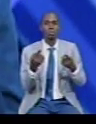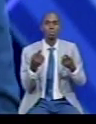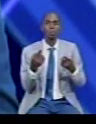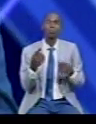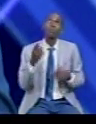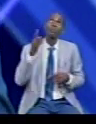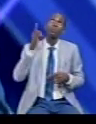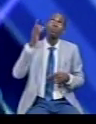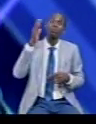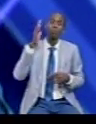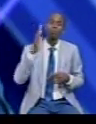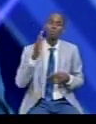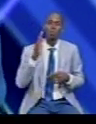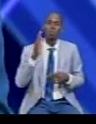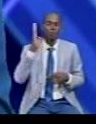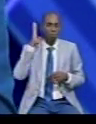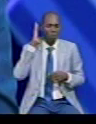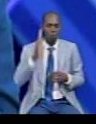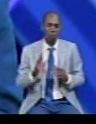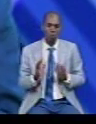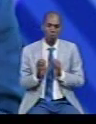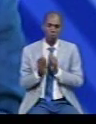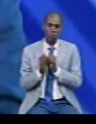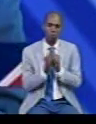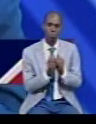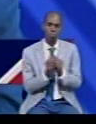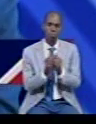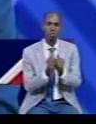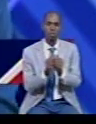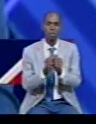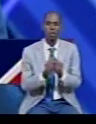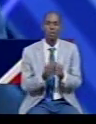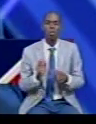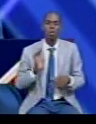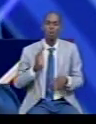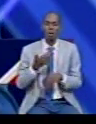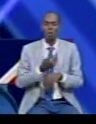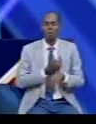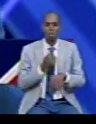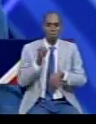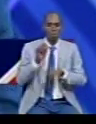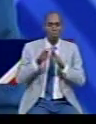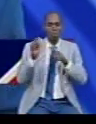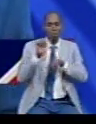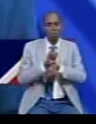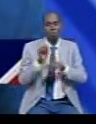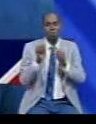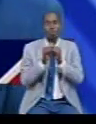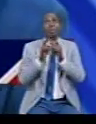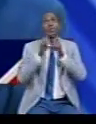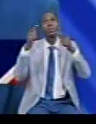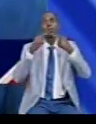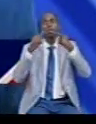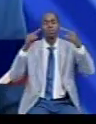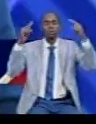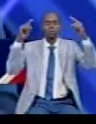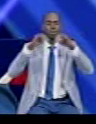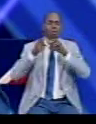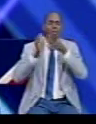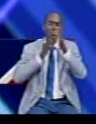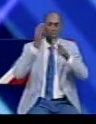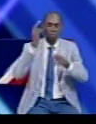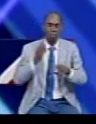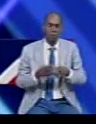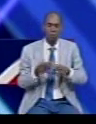God will accompany our efforts with great success in Jesus' name.